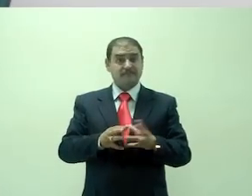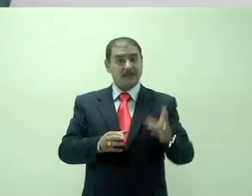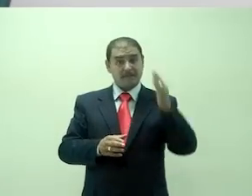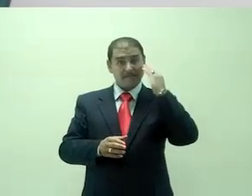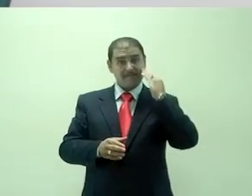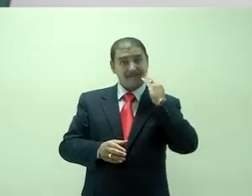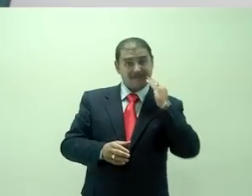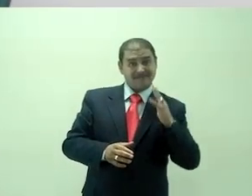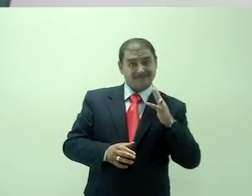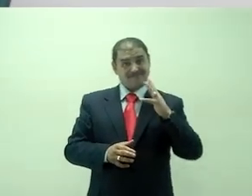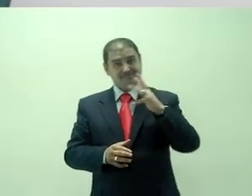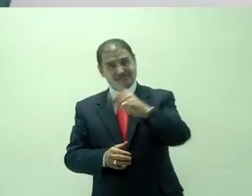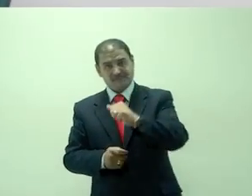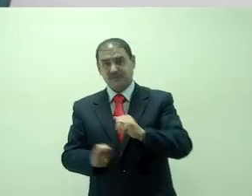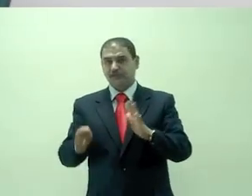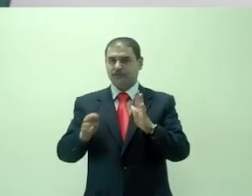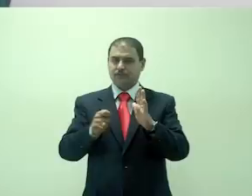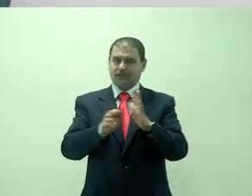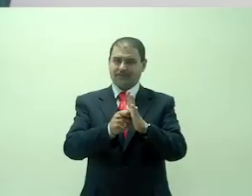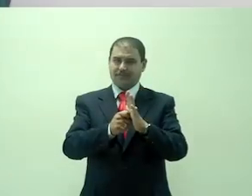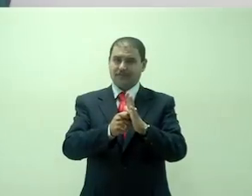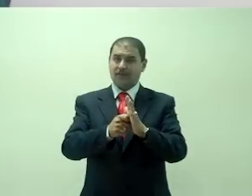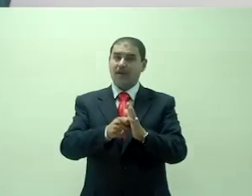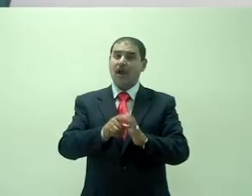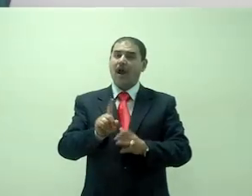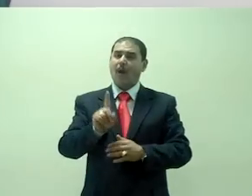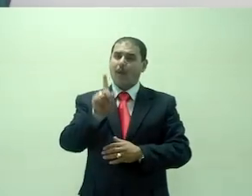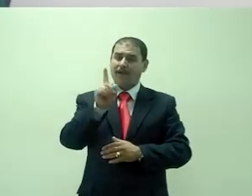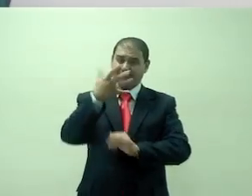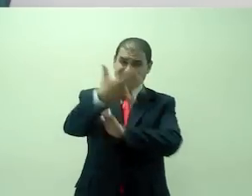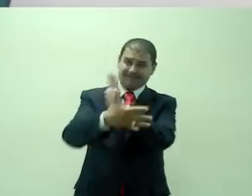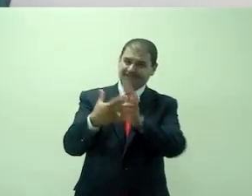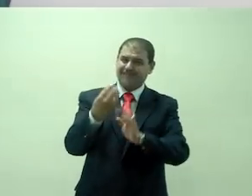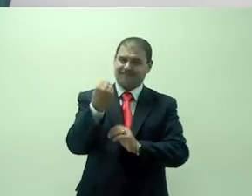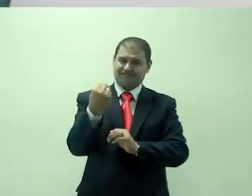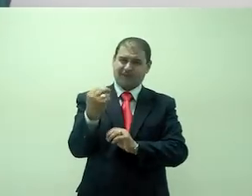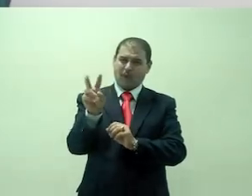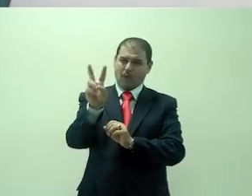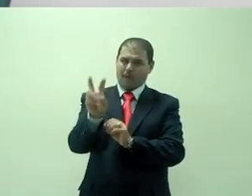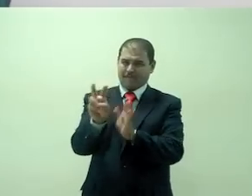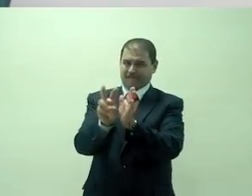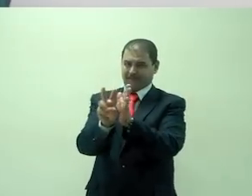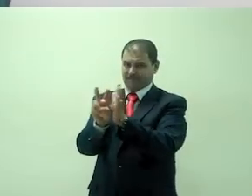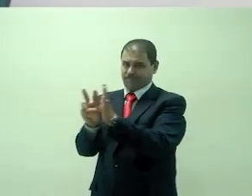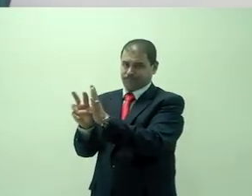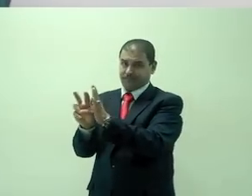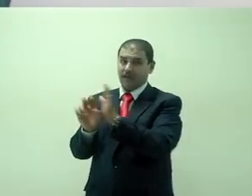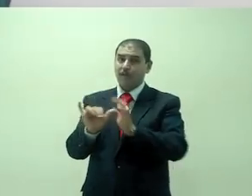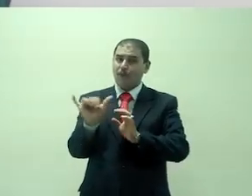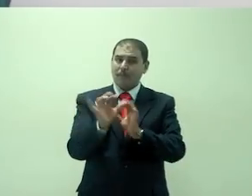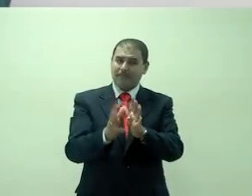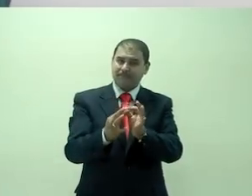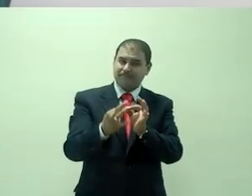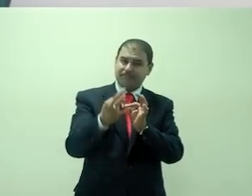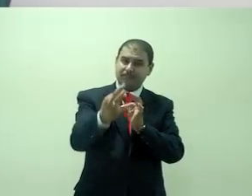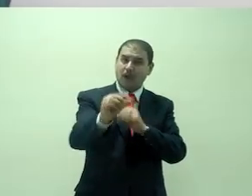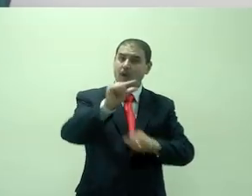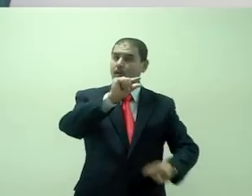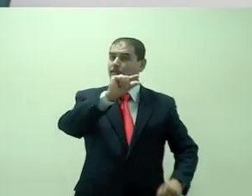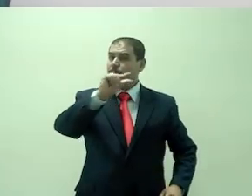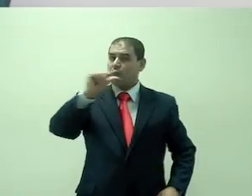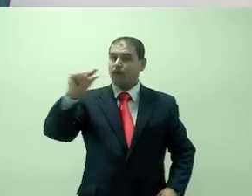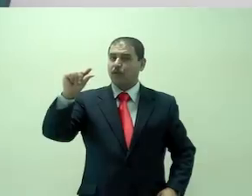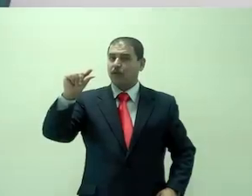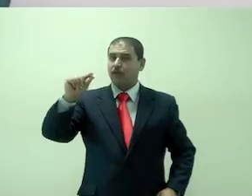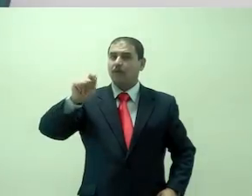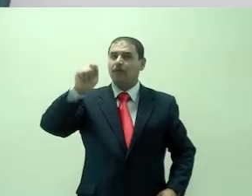You mentioned environmental and attitudinal. I think before environmental, it's the focus on